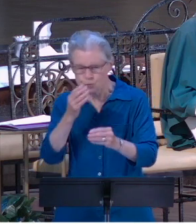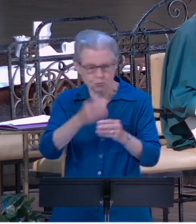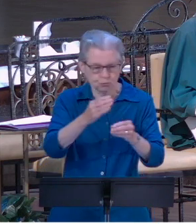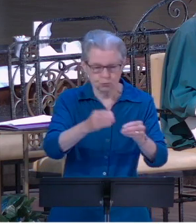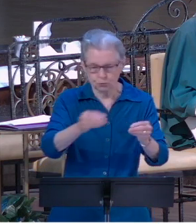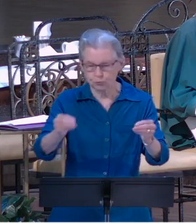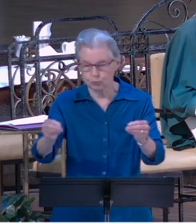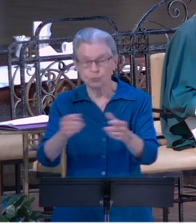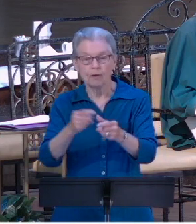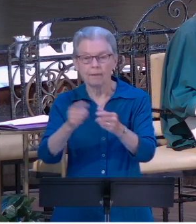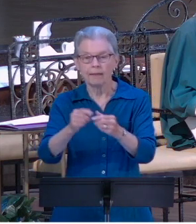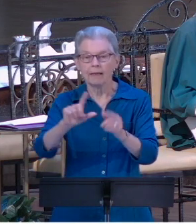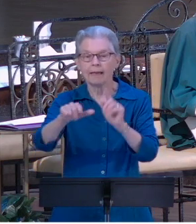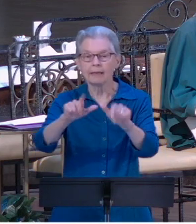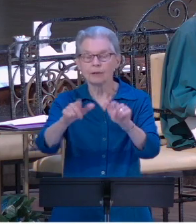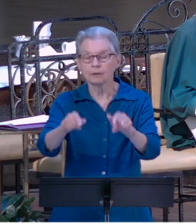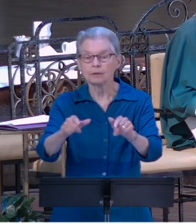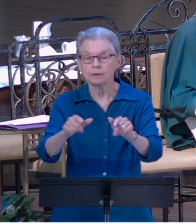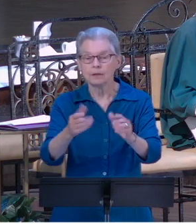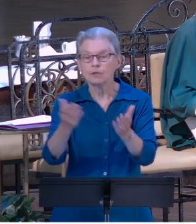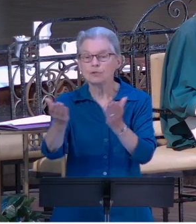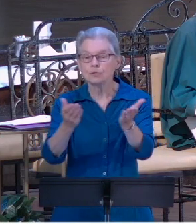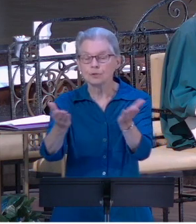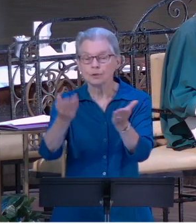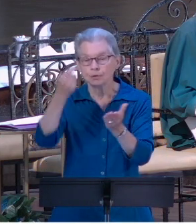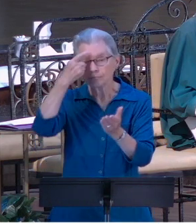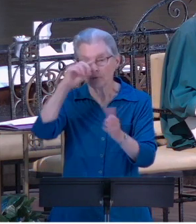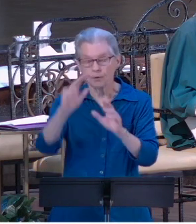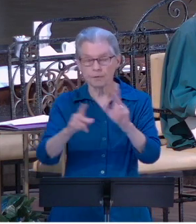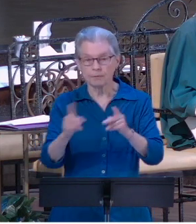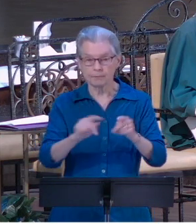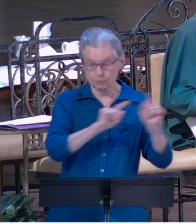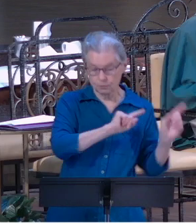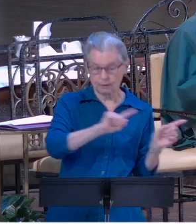then serve to those who came for a meal.